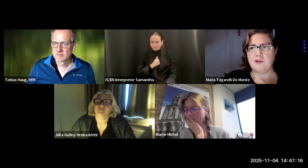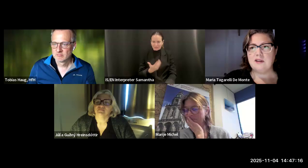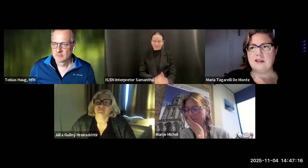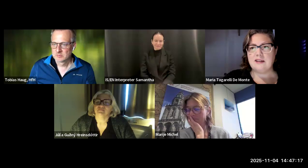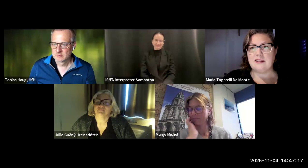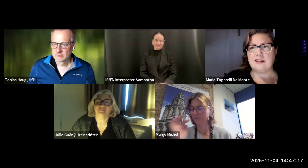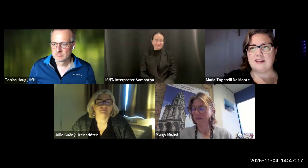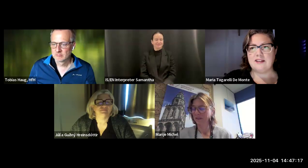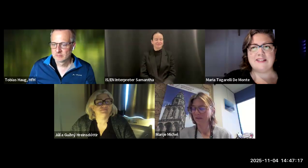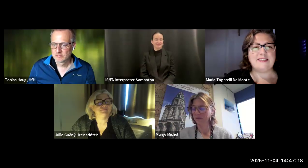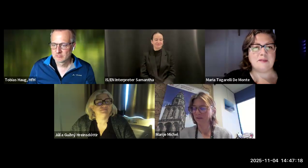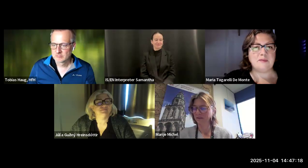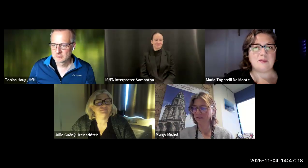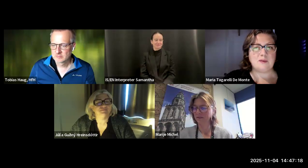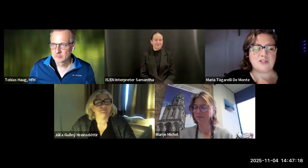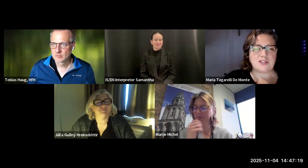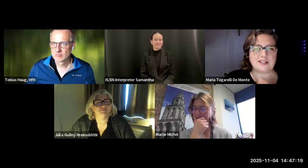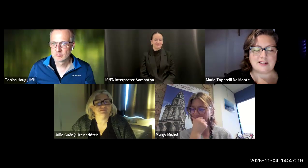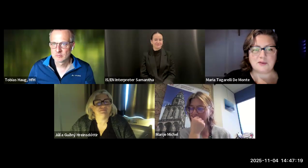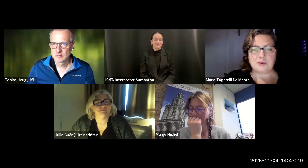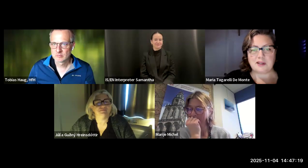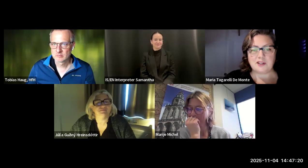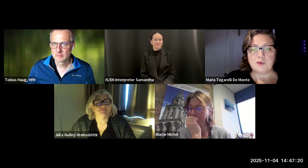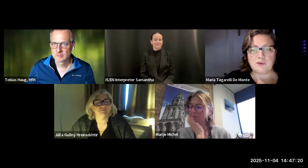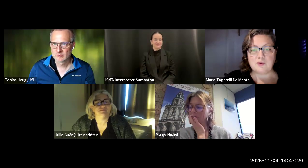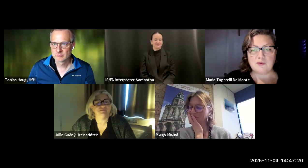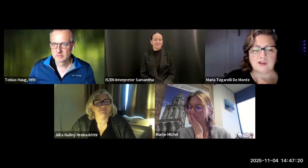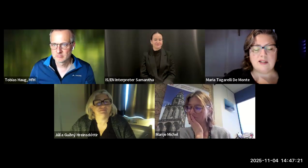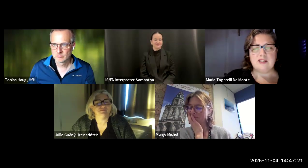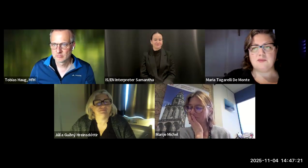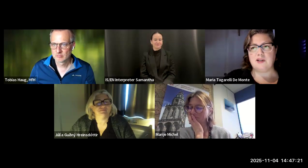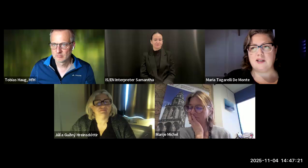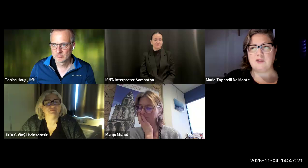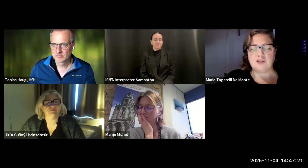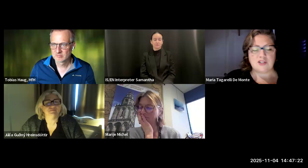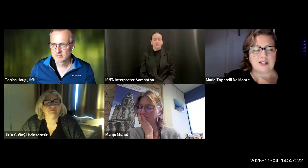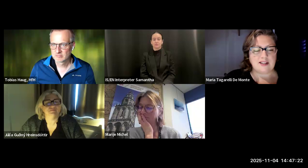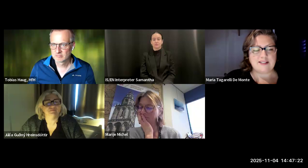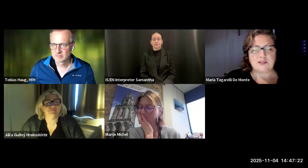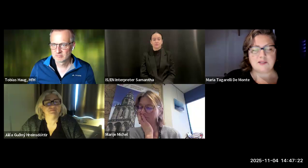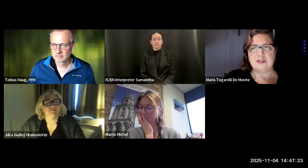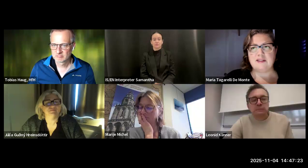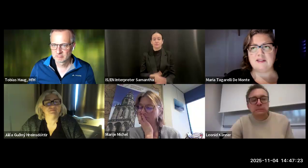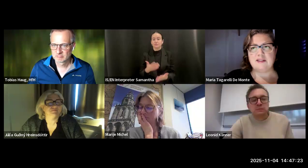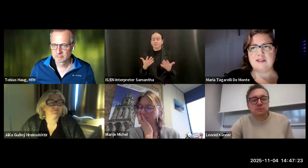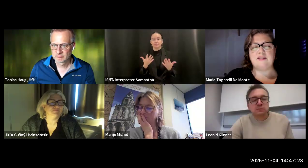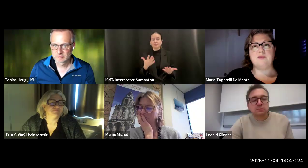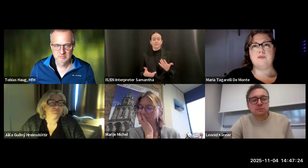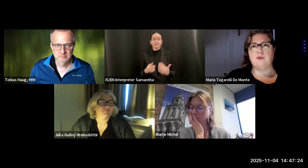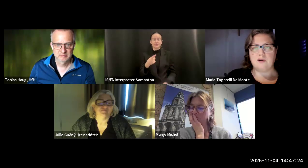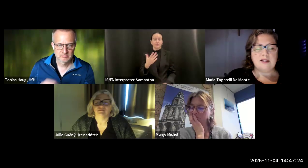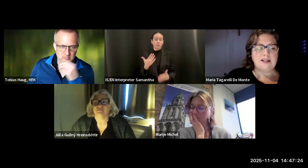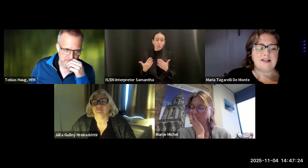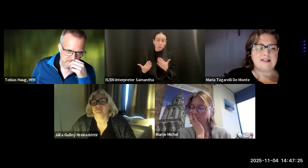I said before, if this is something which is extremely new for spoken language assessment, it is